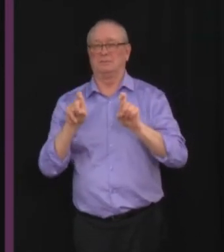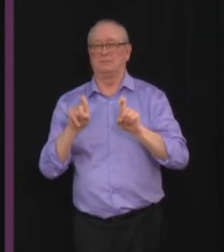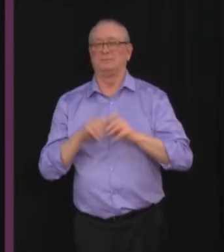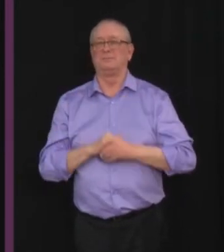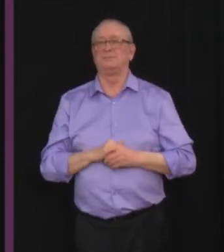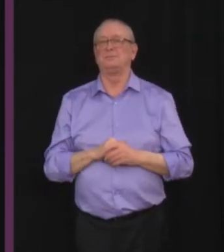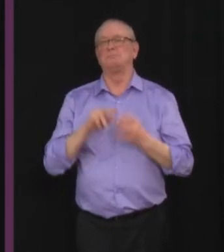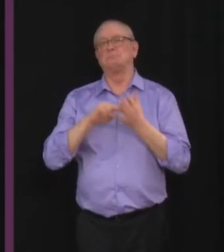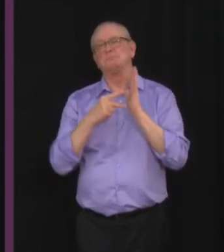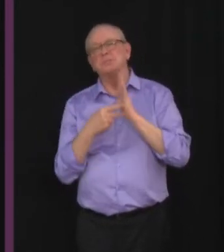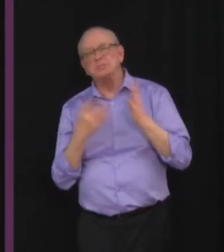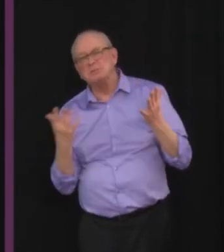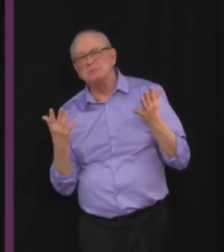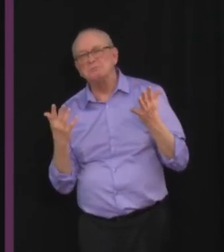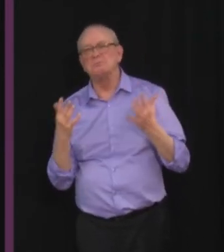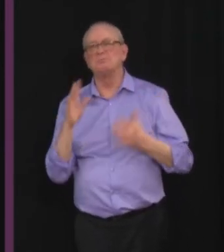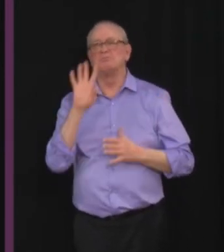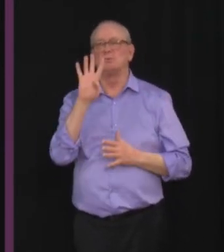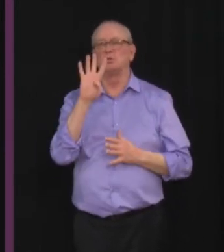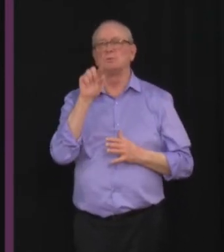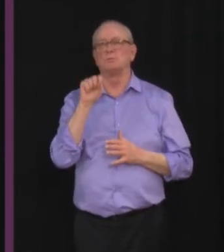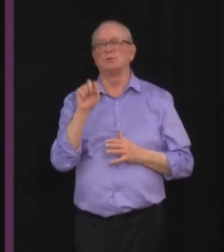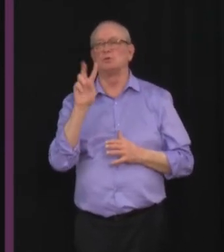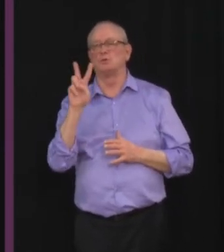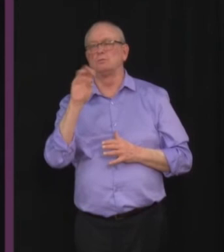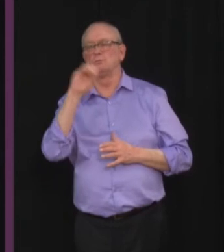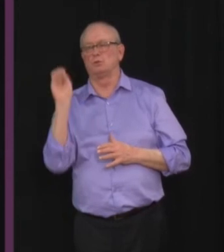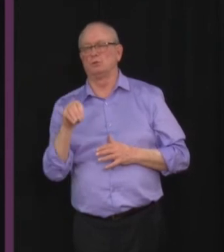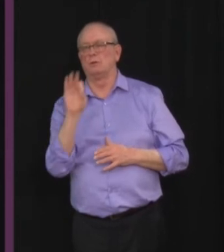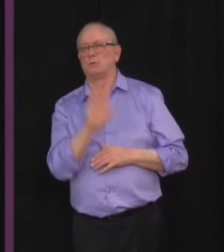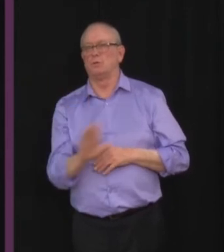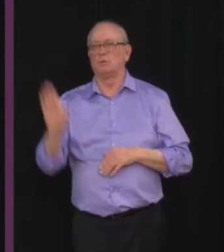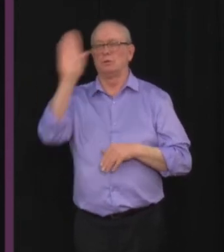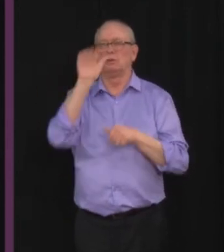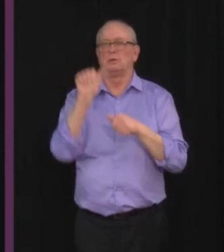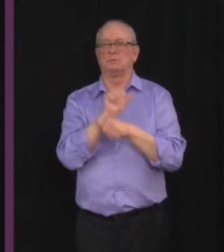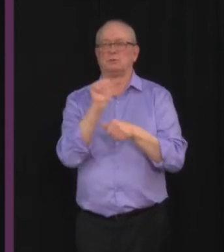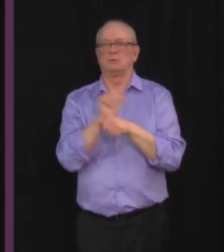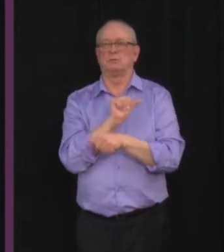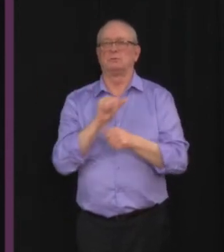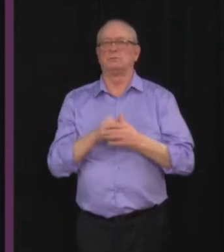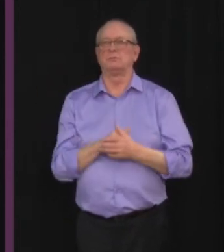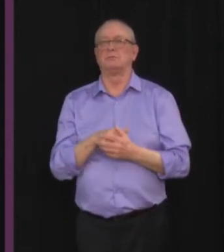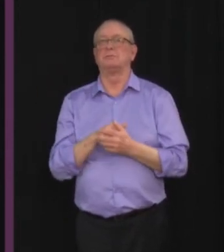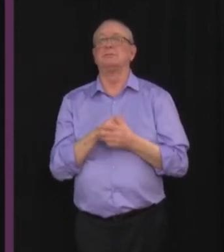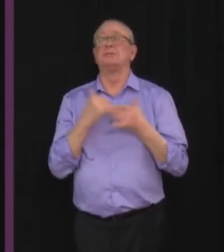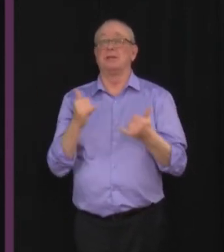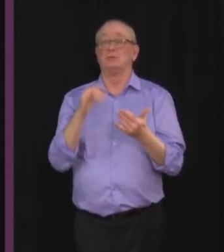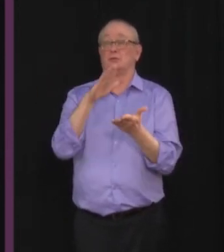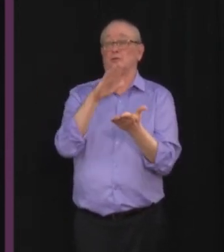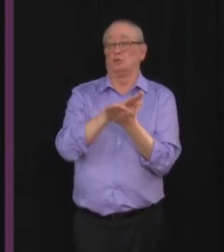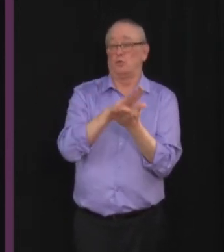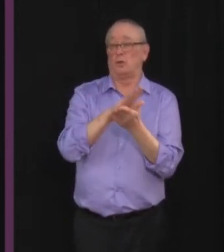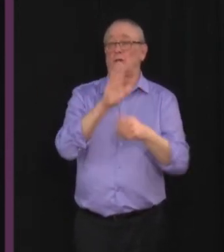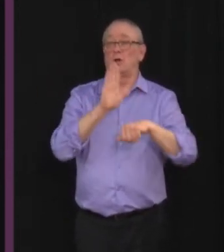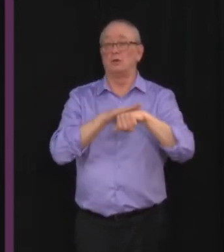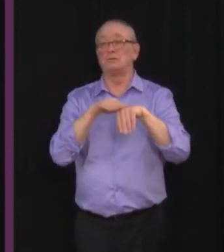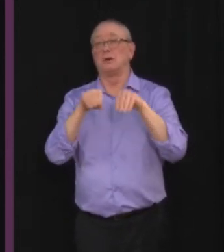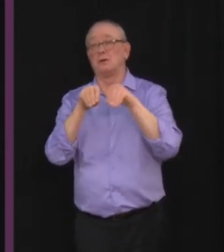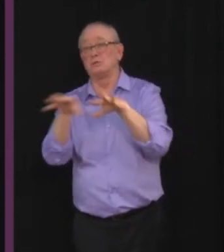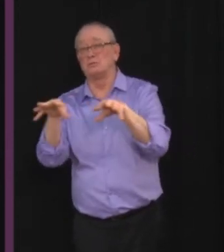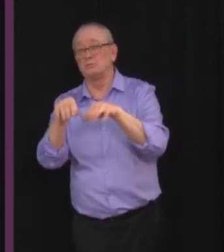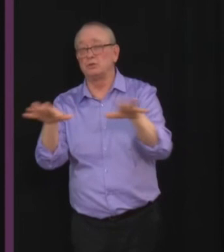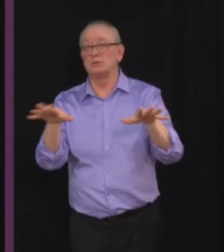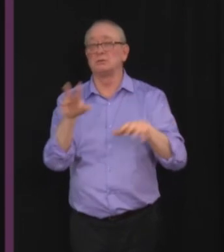about 4.2%. There are currently active alerts or outbreaks in 250 schools, or